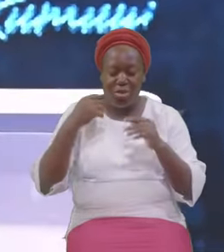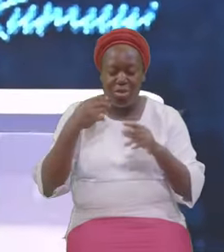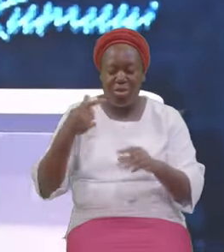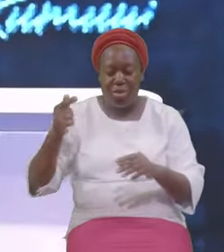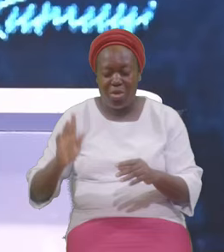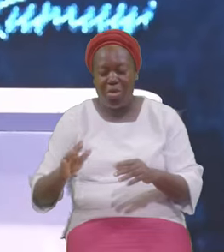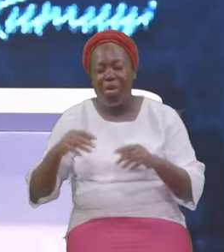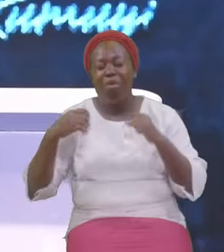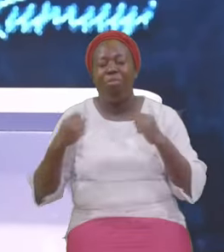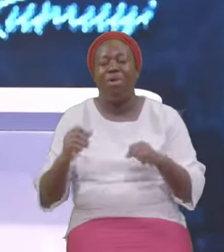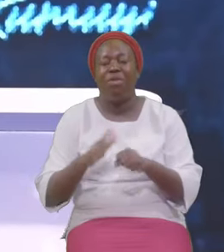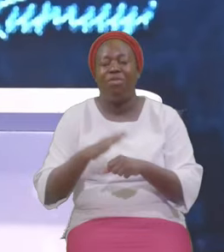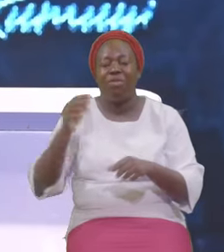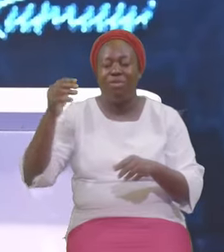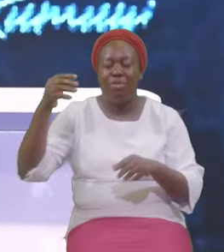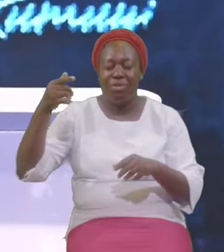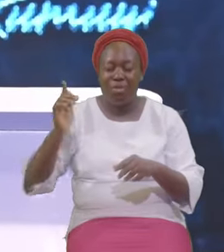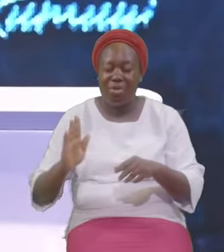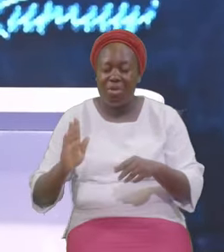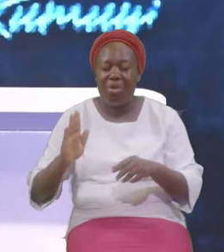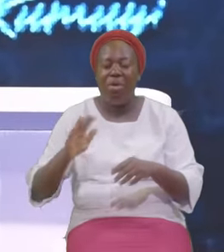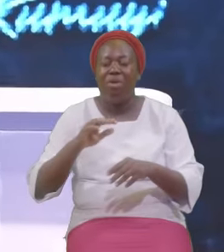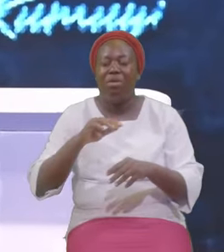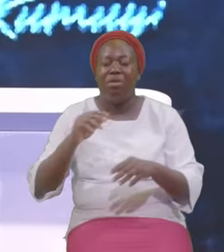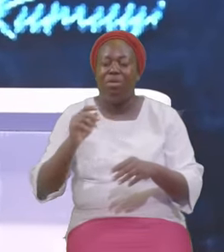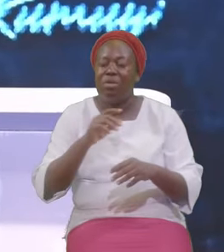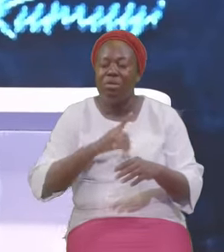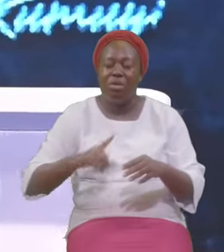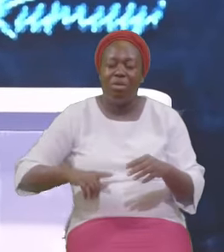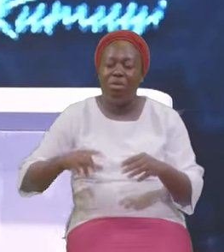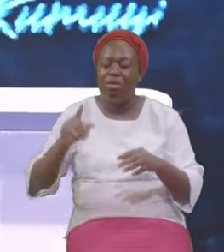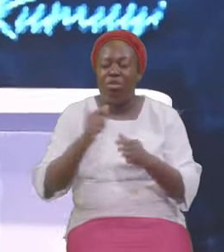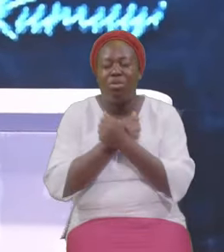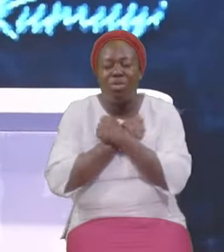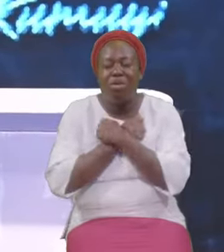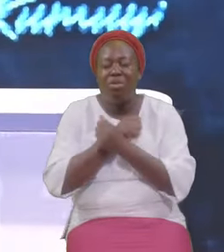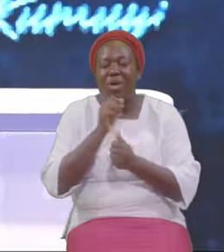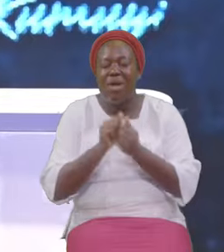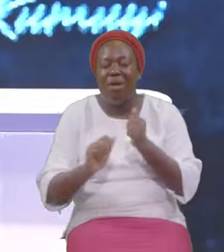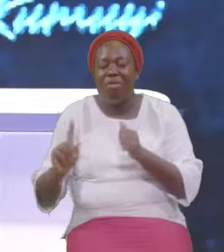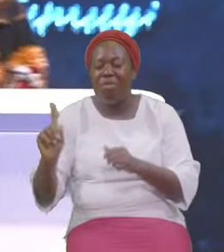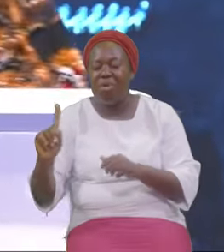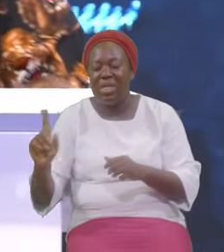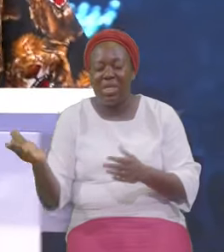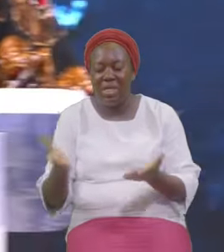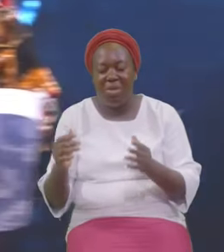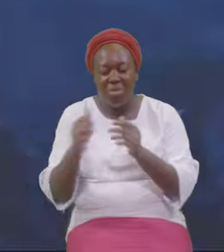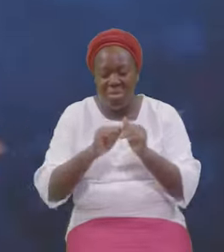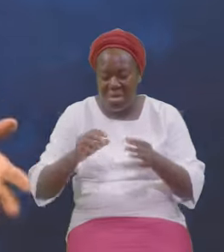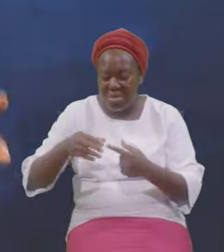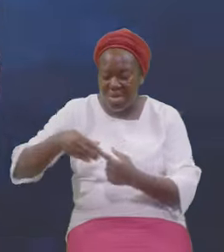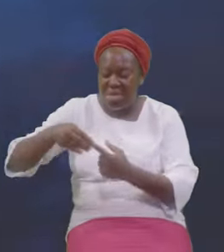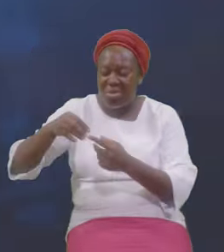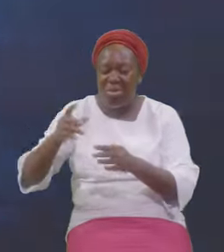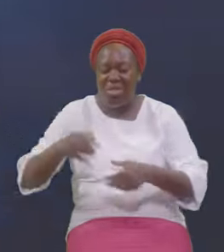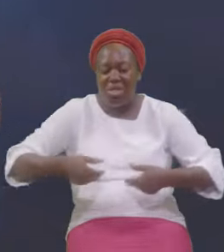you are. Lord, you love everyone here, without exception, the young and the old, the